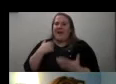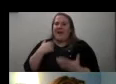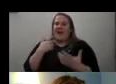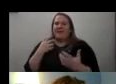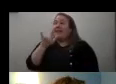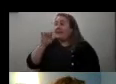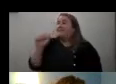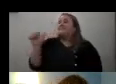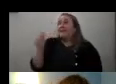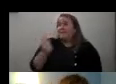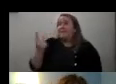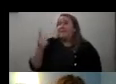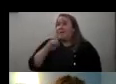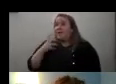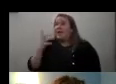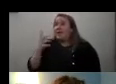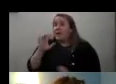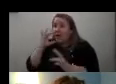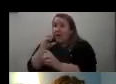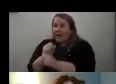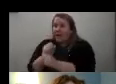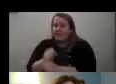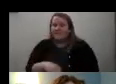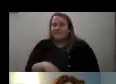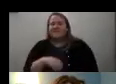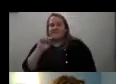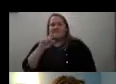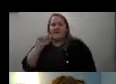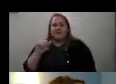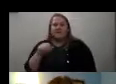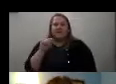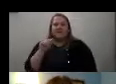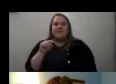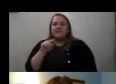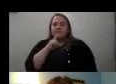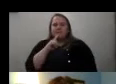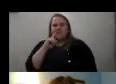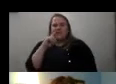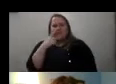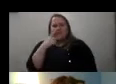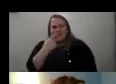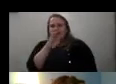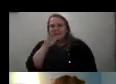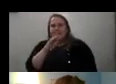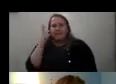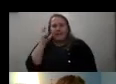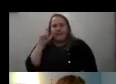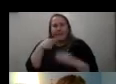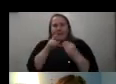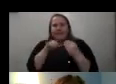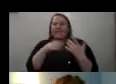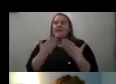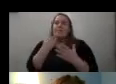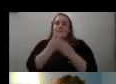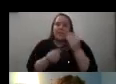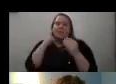Everybody is. and this is just such an interesting look at something we never get to hear about. So thank you both